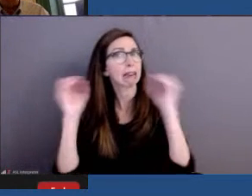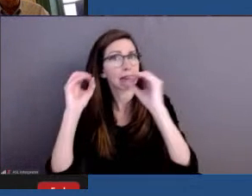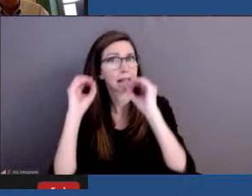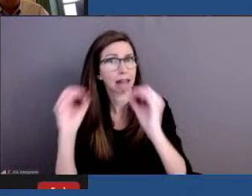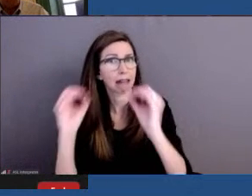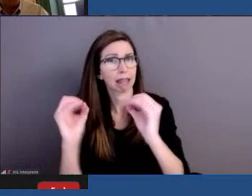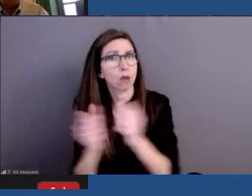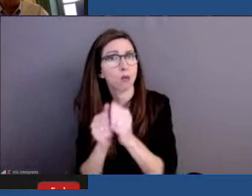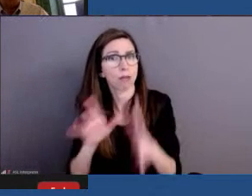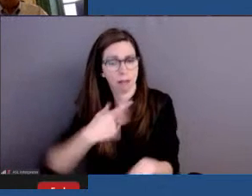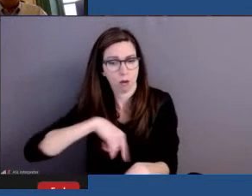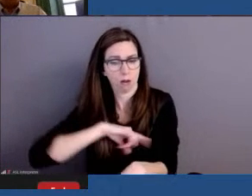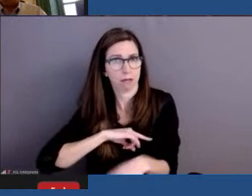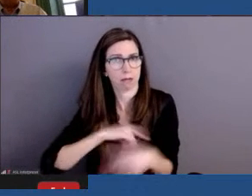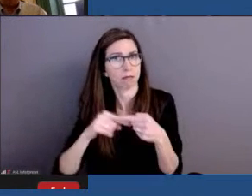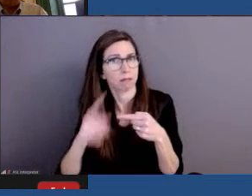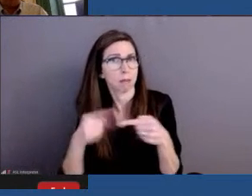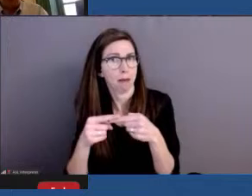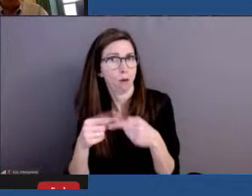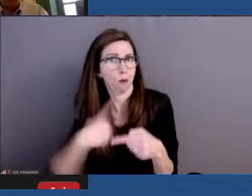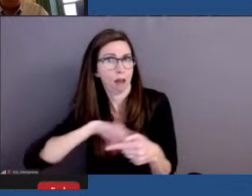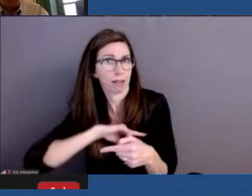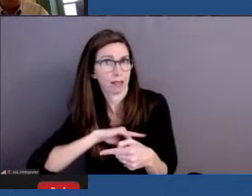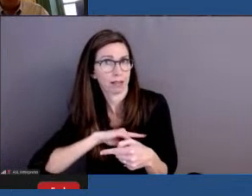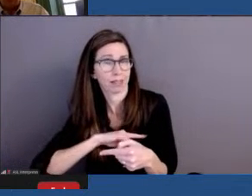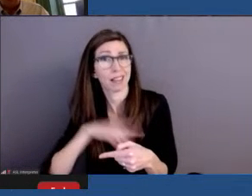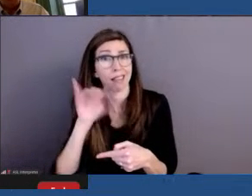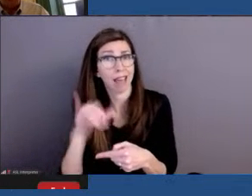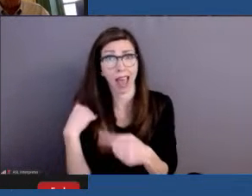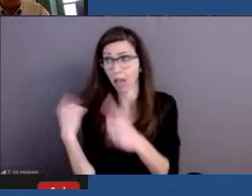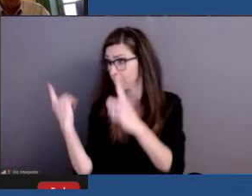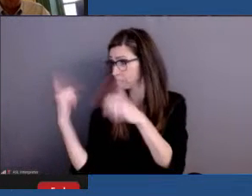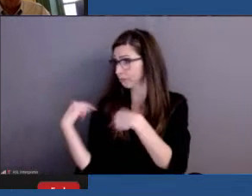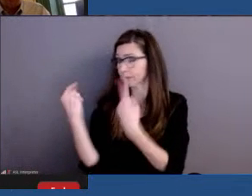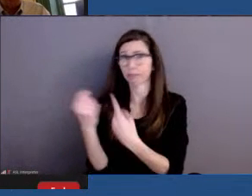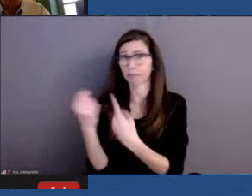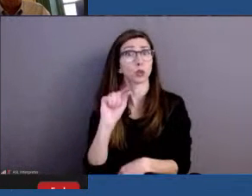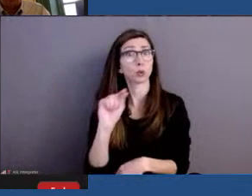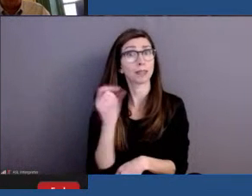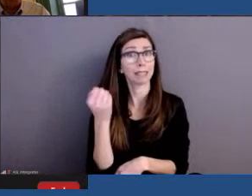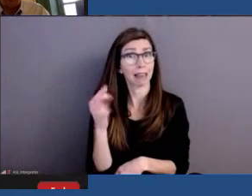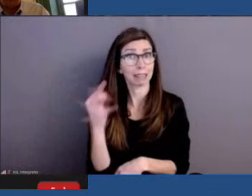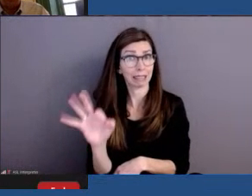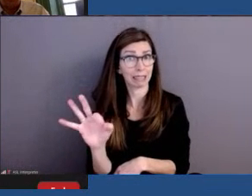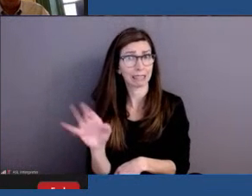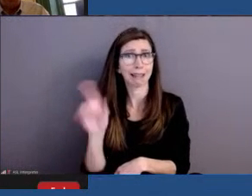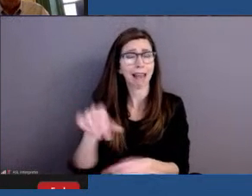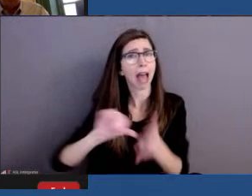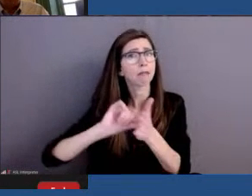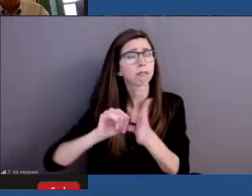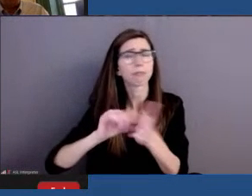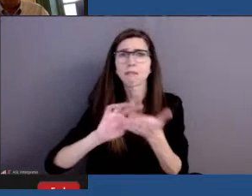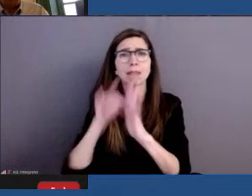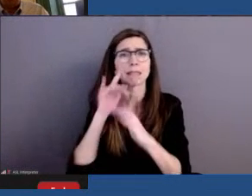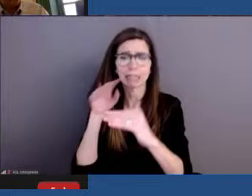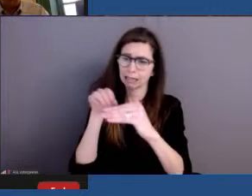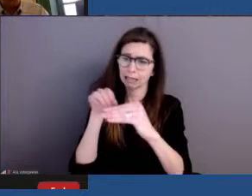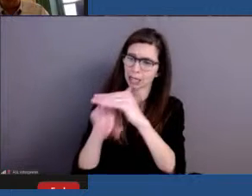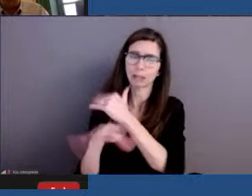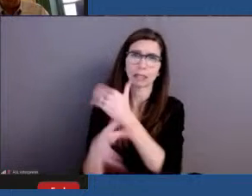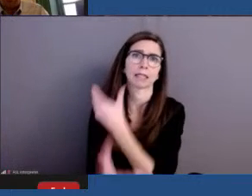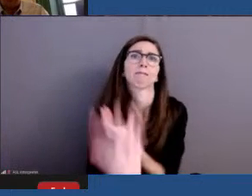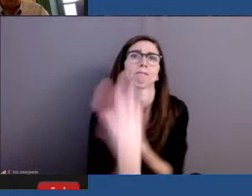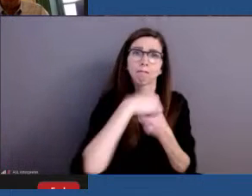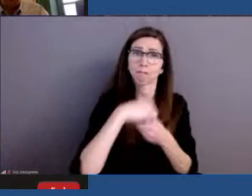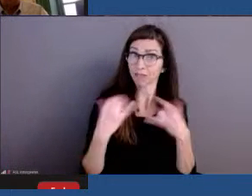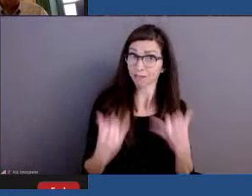in 2019, emphasizing that disability is an integral part of Canada's diversity. That's why in 2019, when